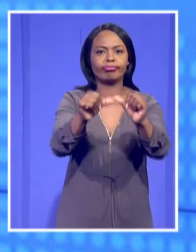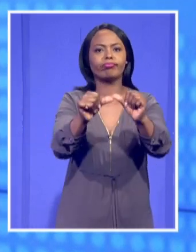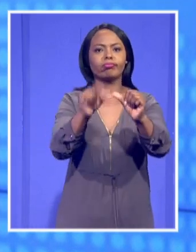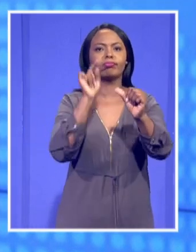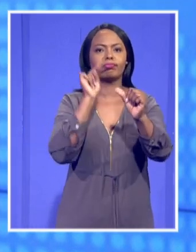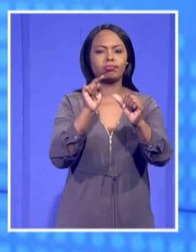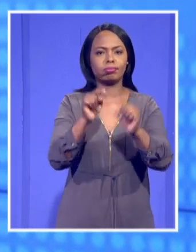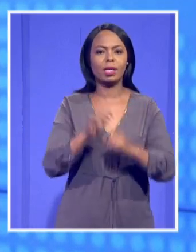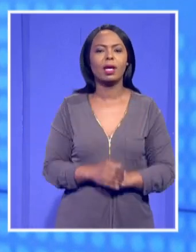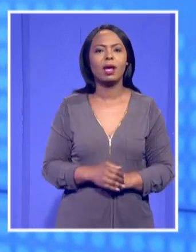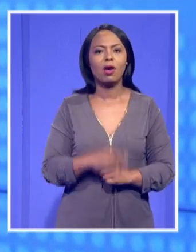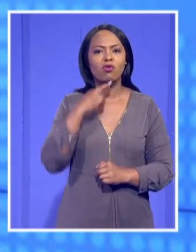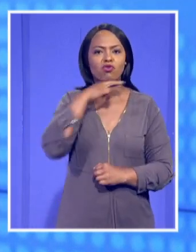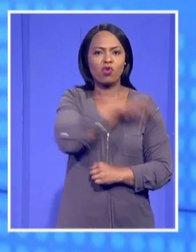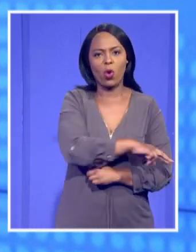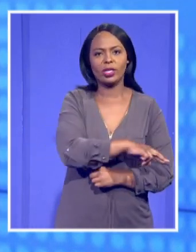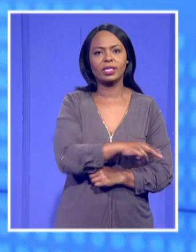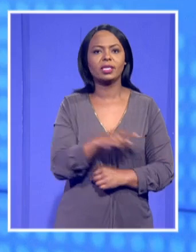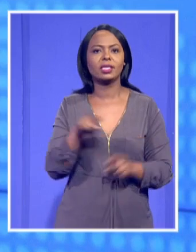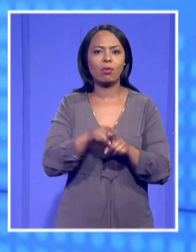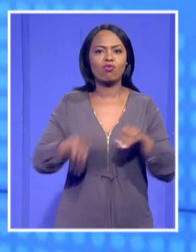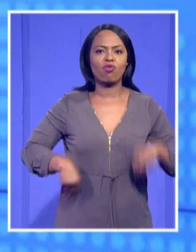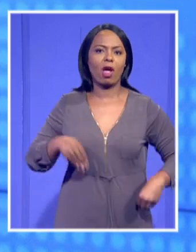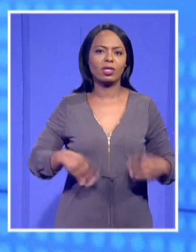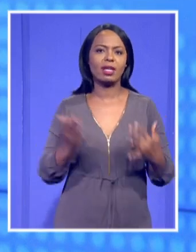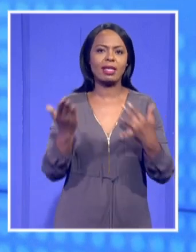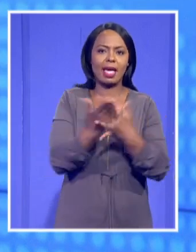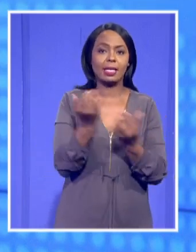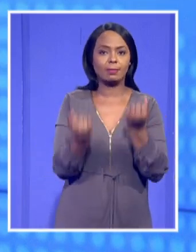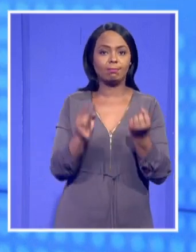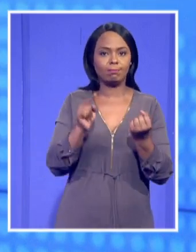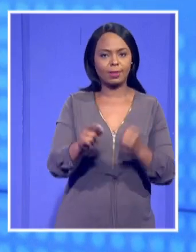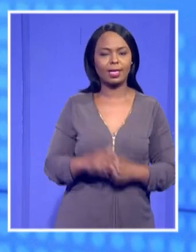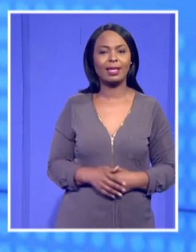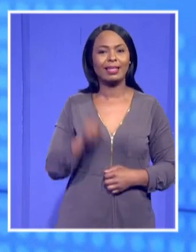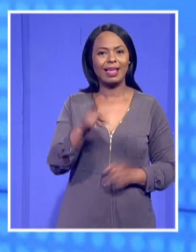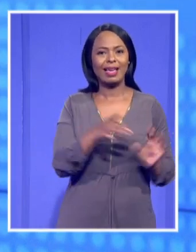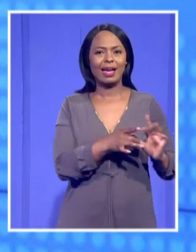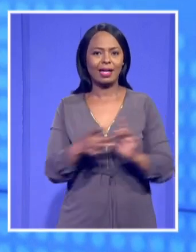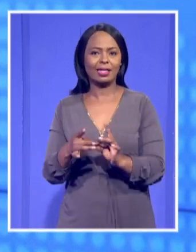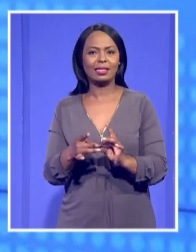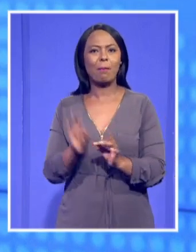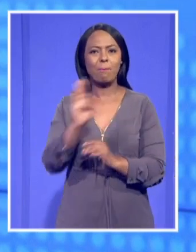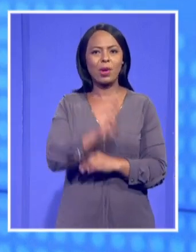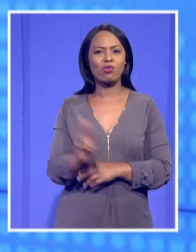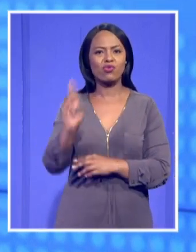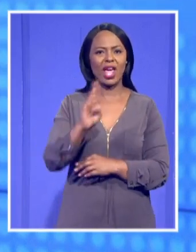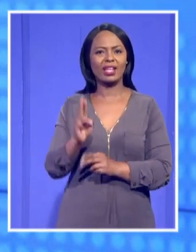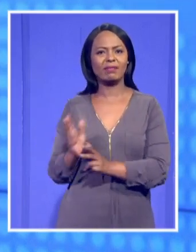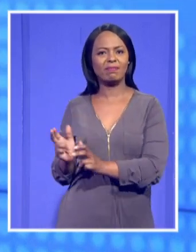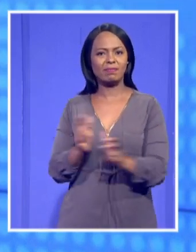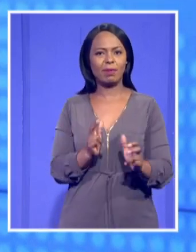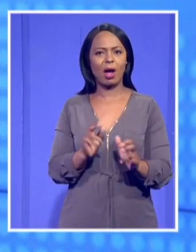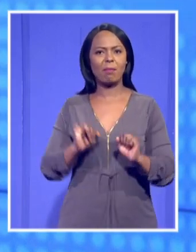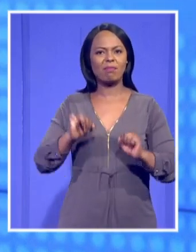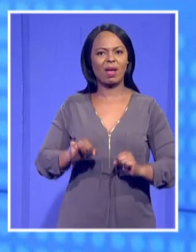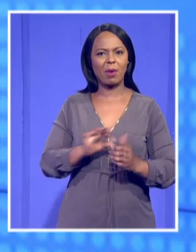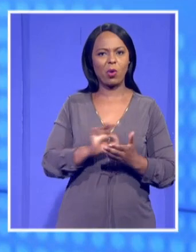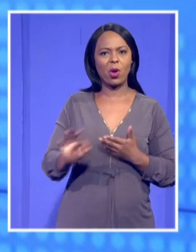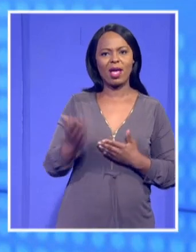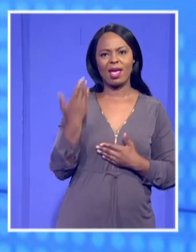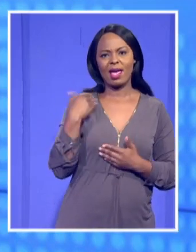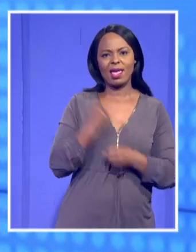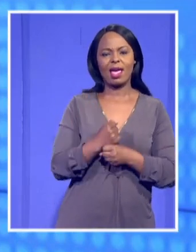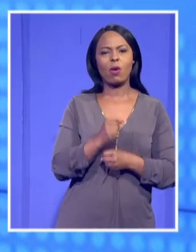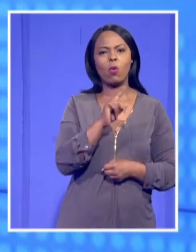of their fraud and corruption case. The case is in relation to the multi-billion rand arms deal in the late 90s. Today's